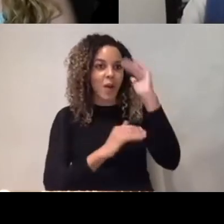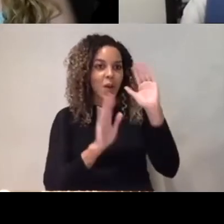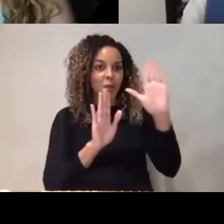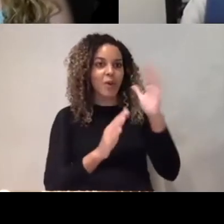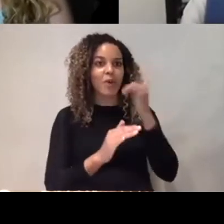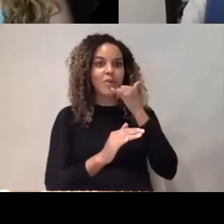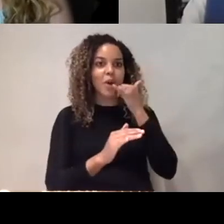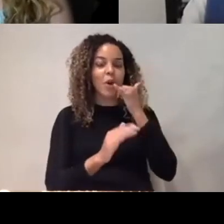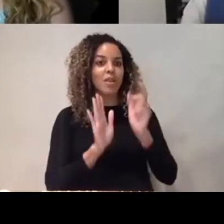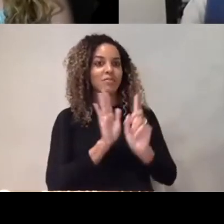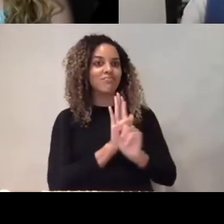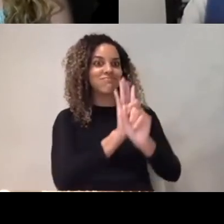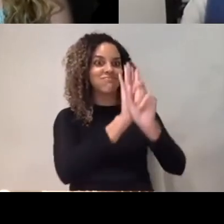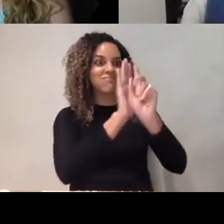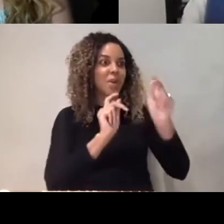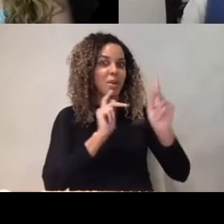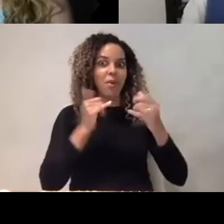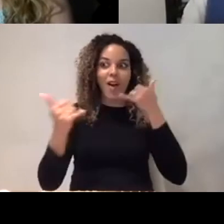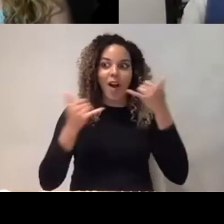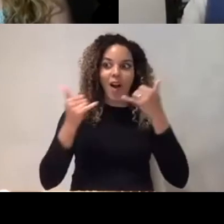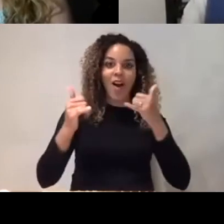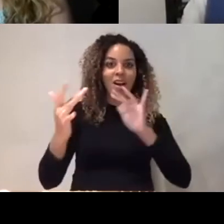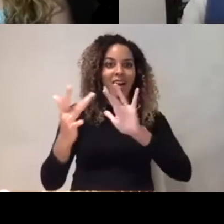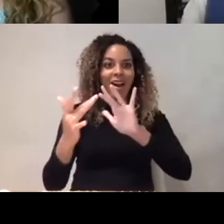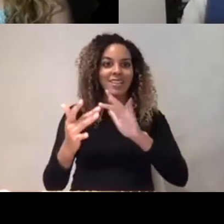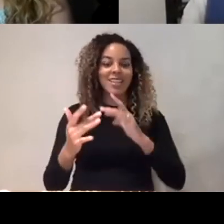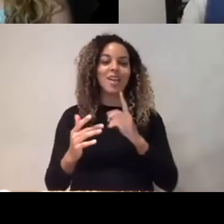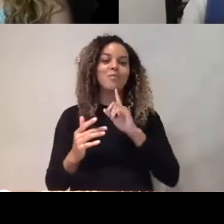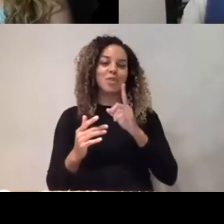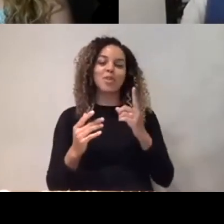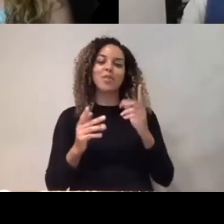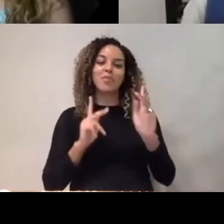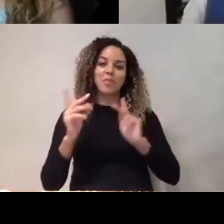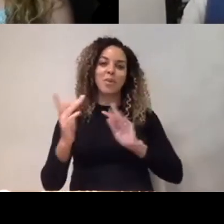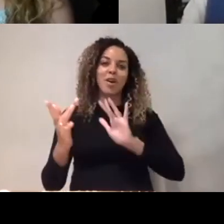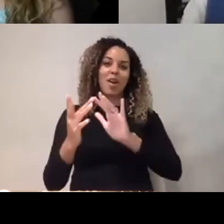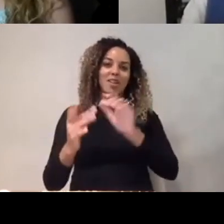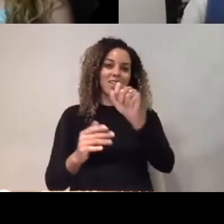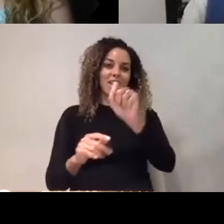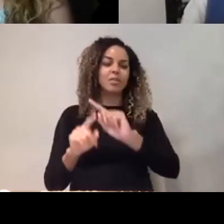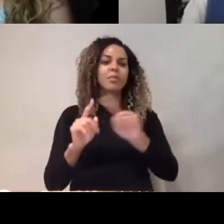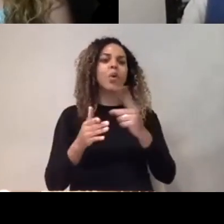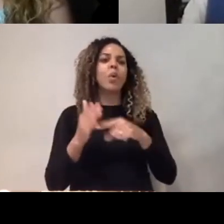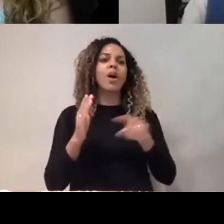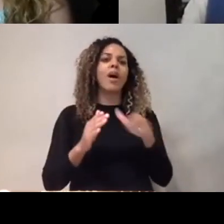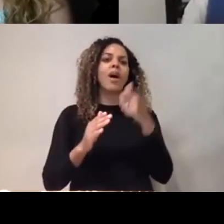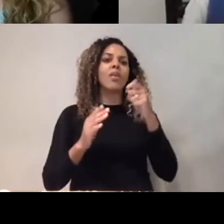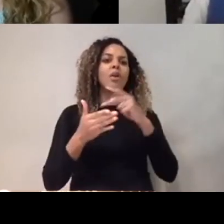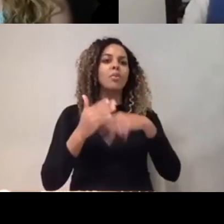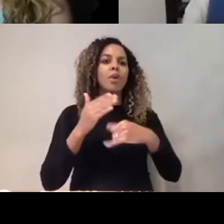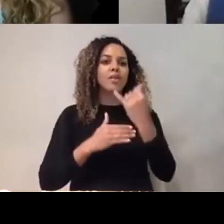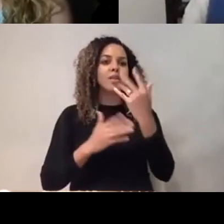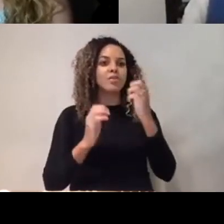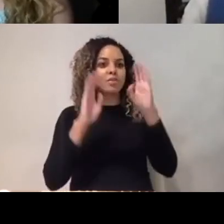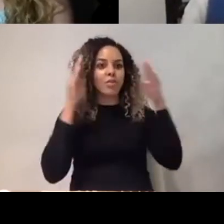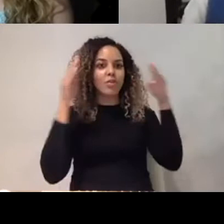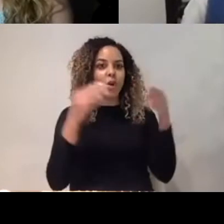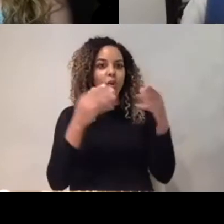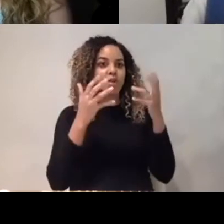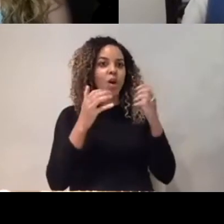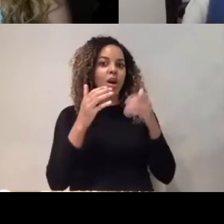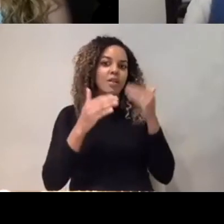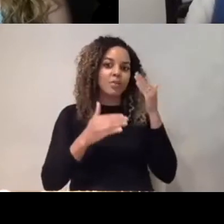hook, and I'm pretty sure it is if it isn't already. What other projects would you like to work on in the near future?